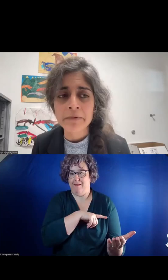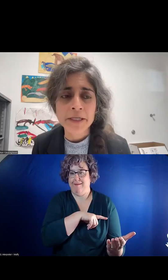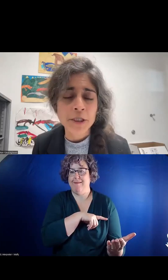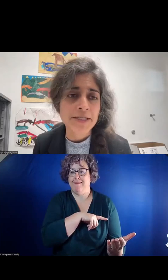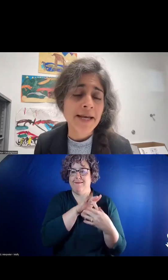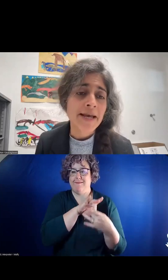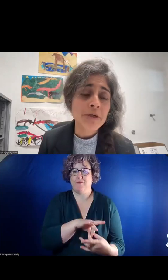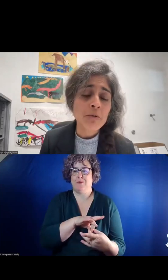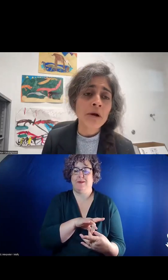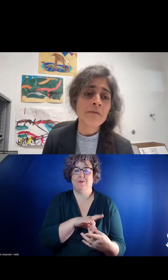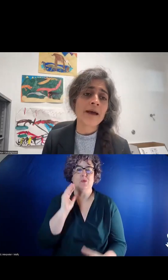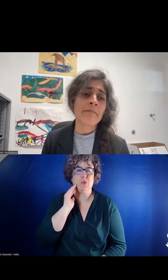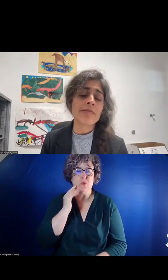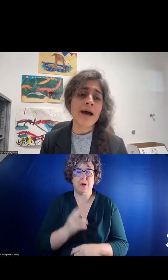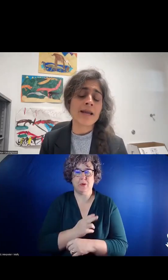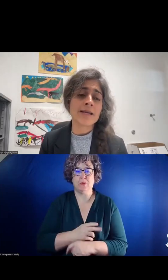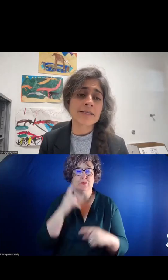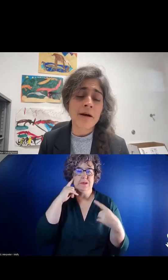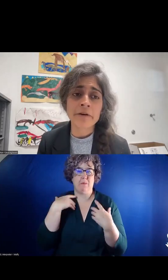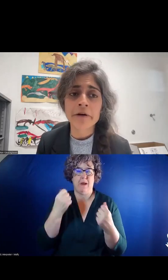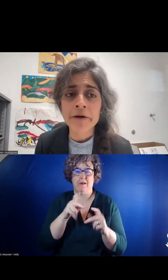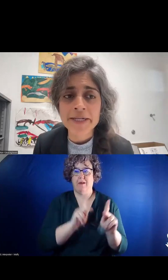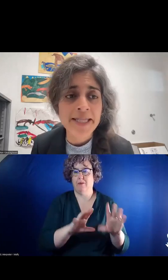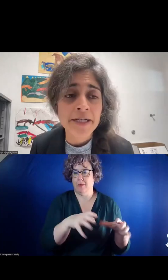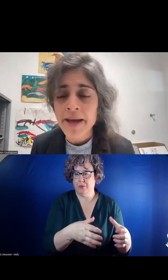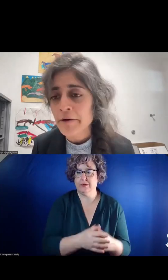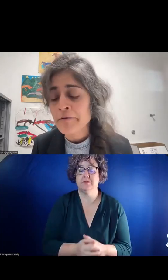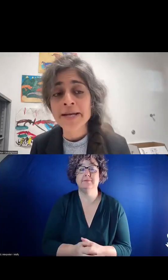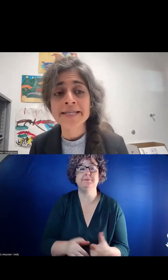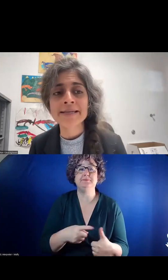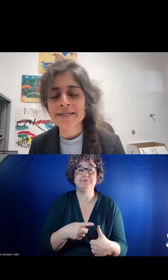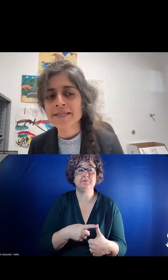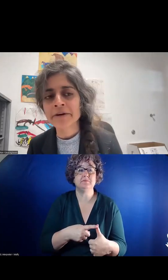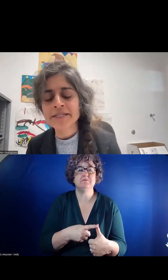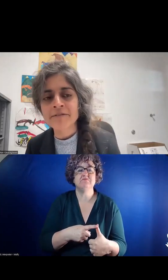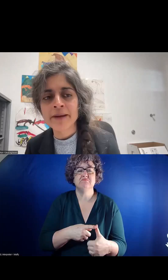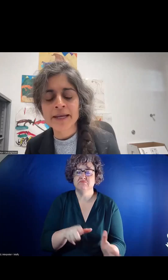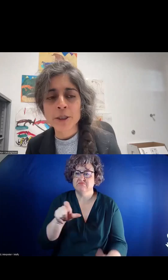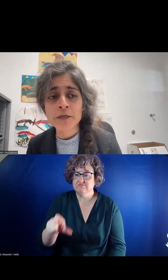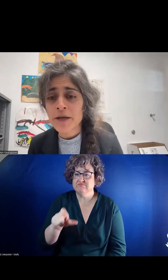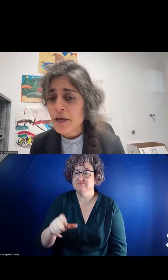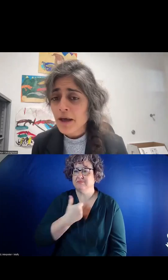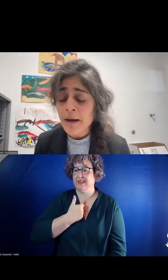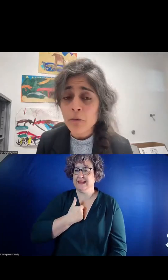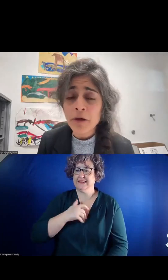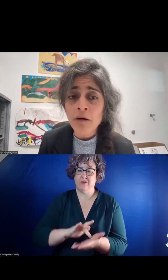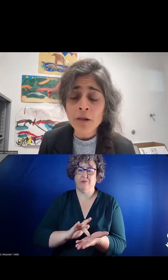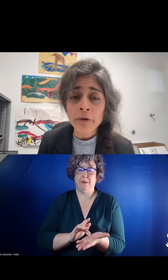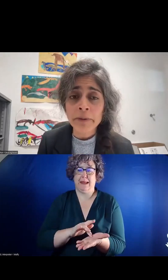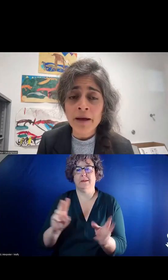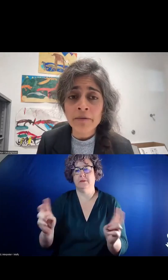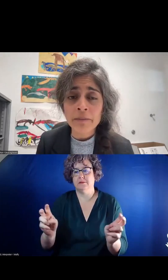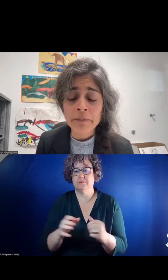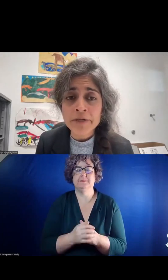health populations. So one of them that is often heard is that tobacco is necessary self-medication. We